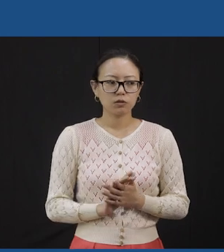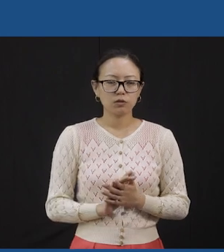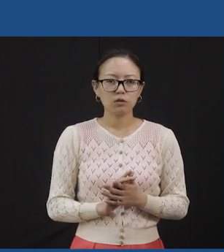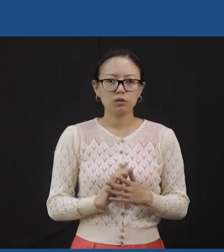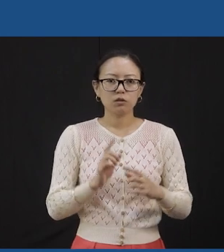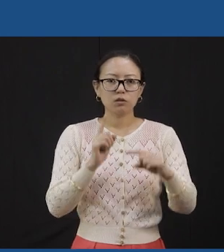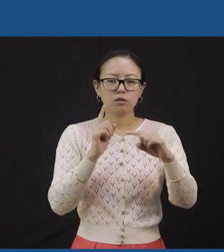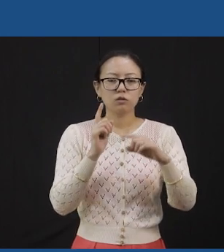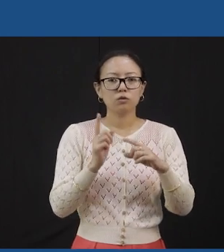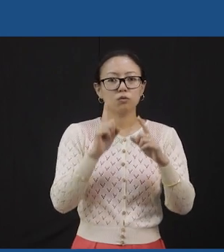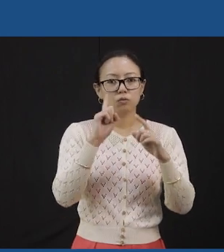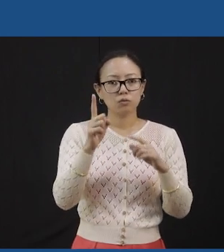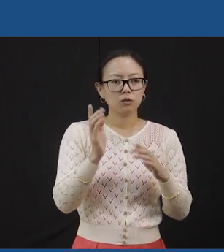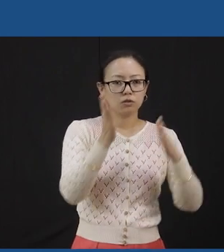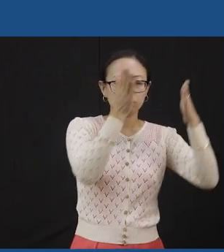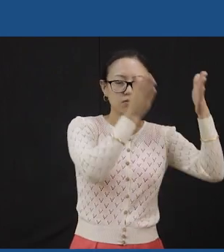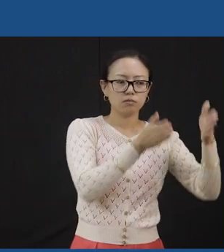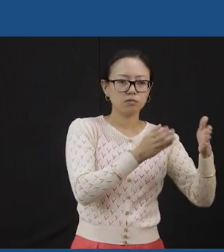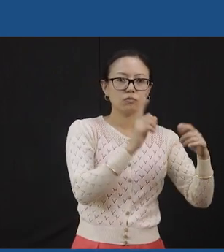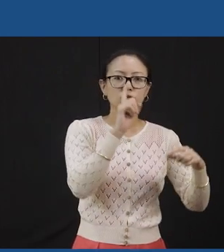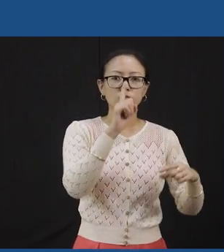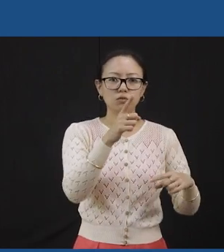plus 1 is